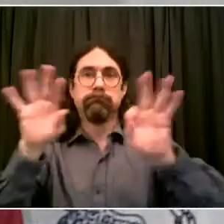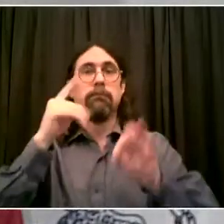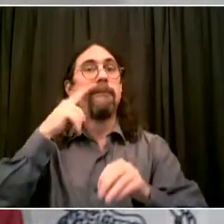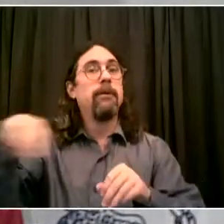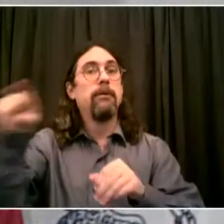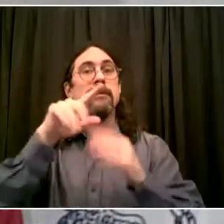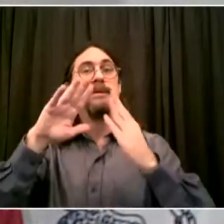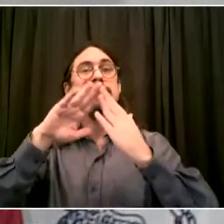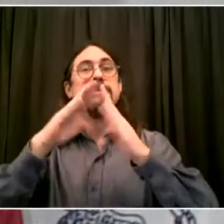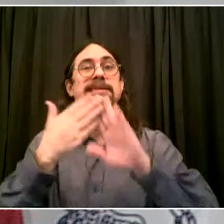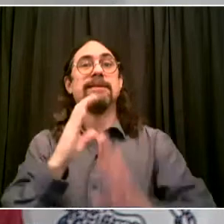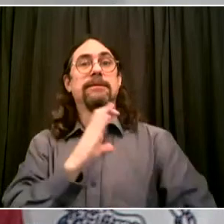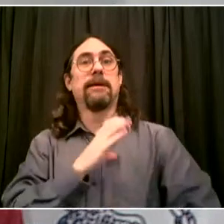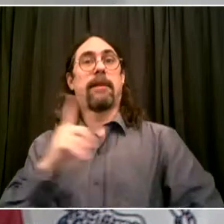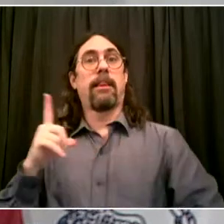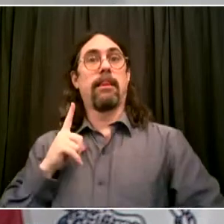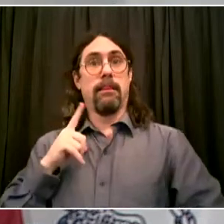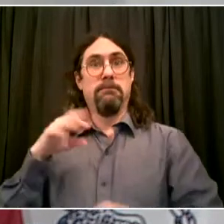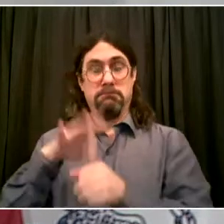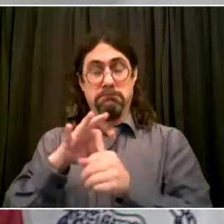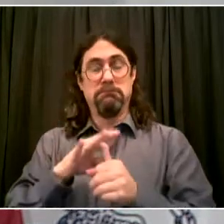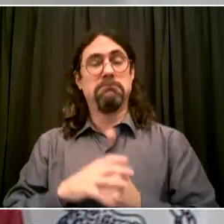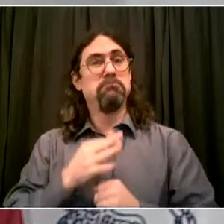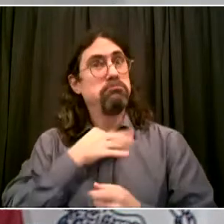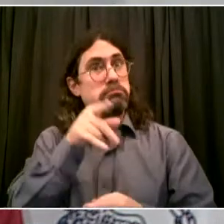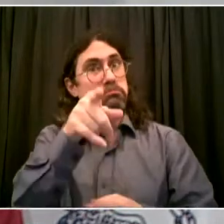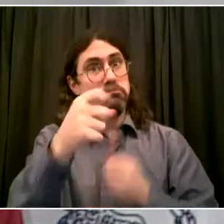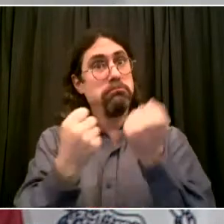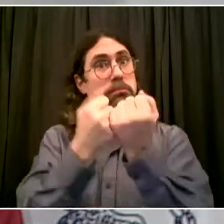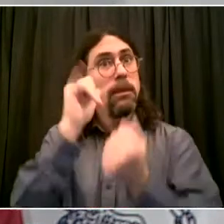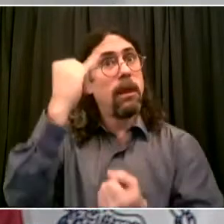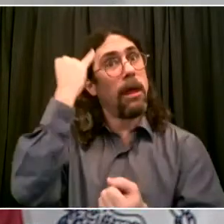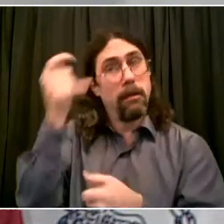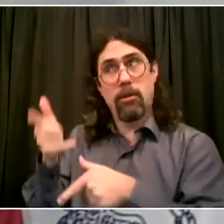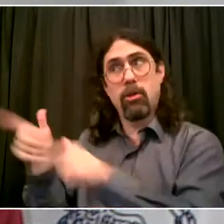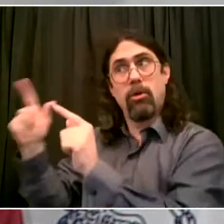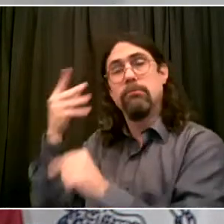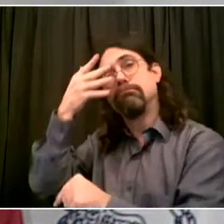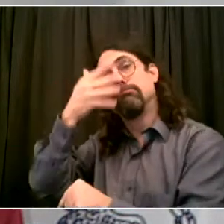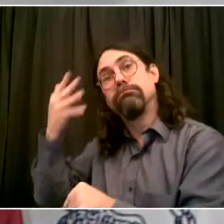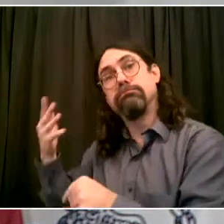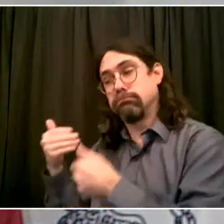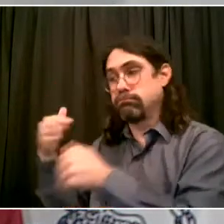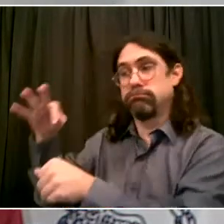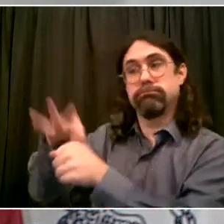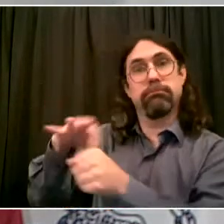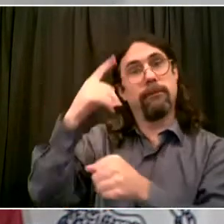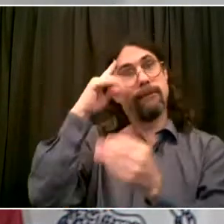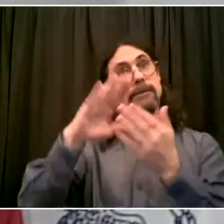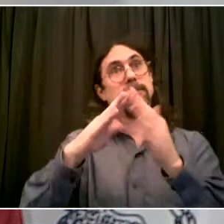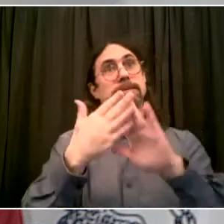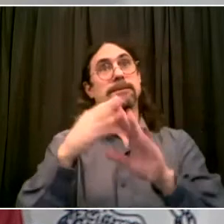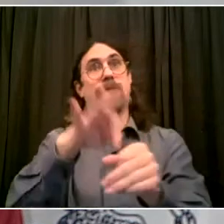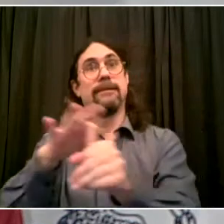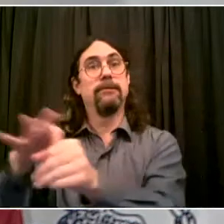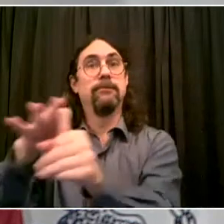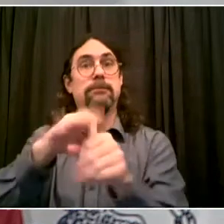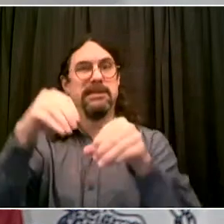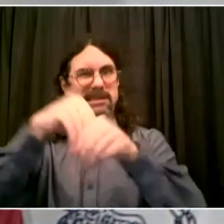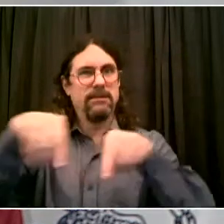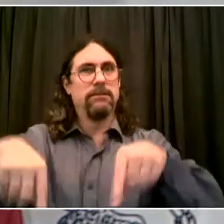a big, complex issue from my point of view. I've talked to folks over the years about it. I certainly